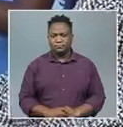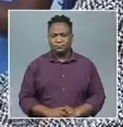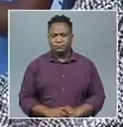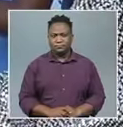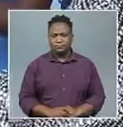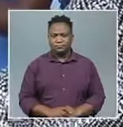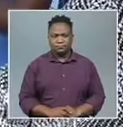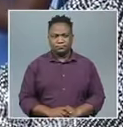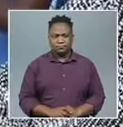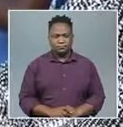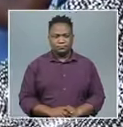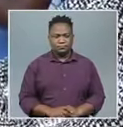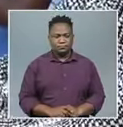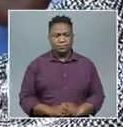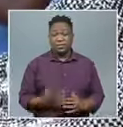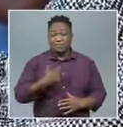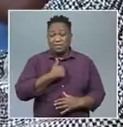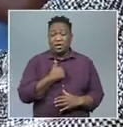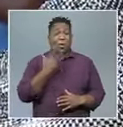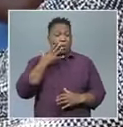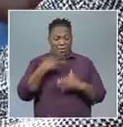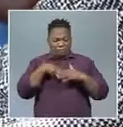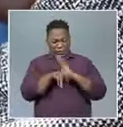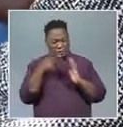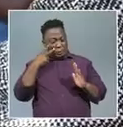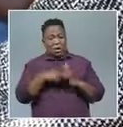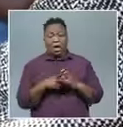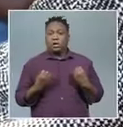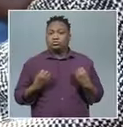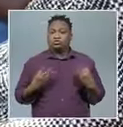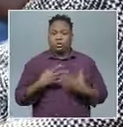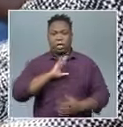That's all I can say. I was terribly shocked, disappointed.